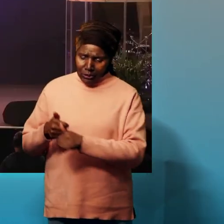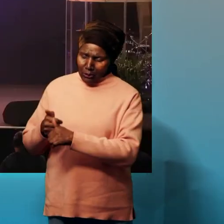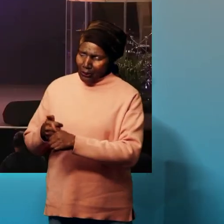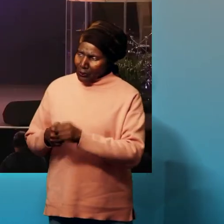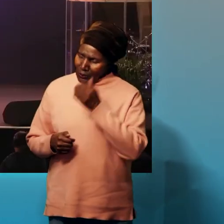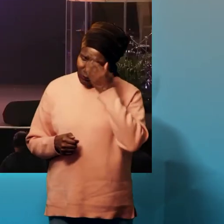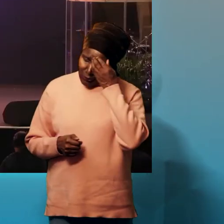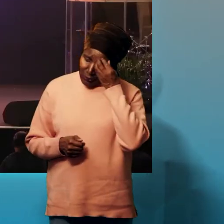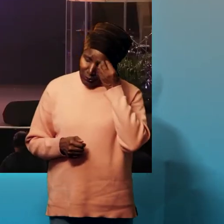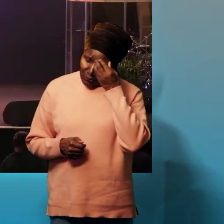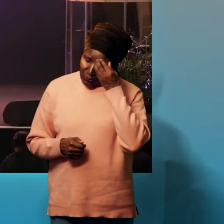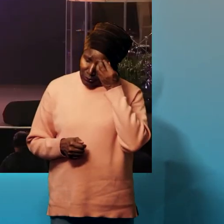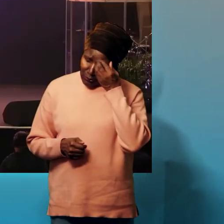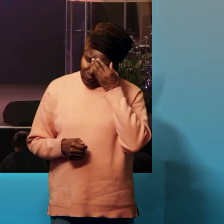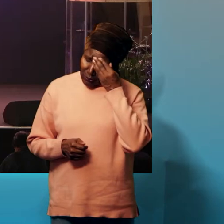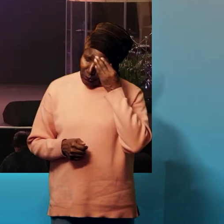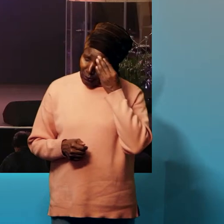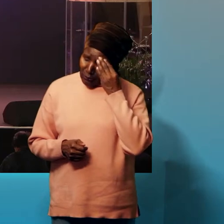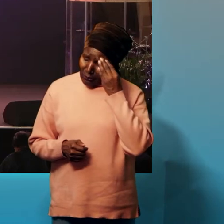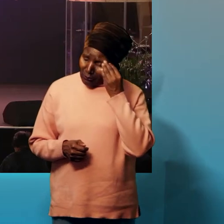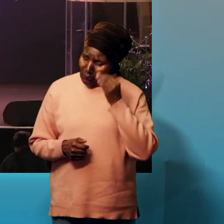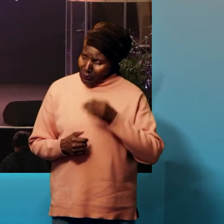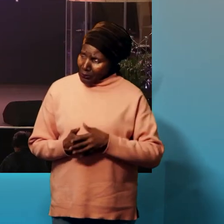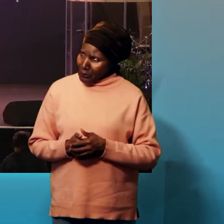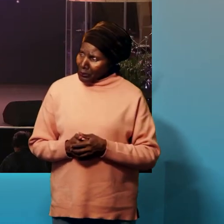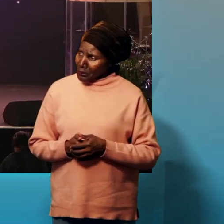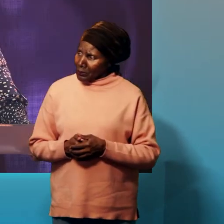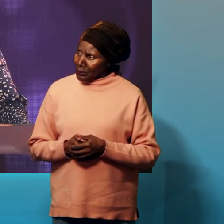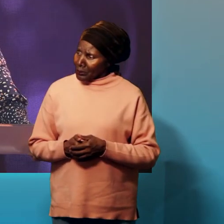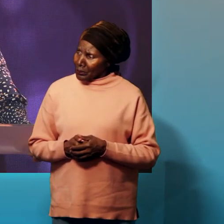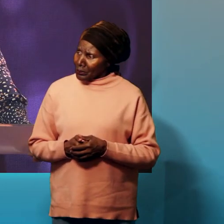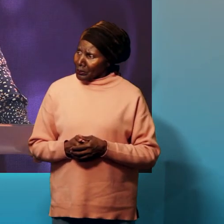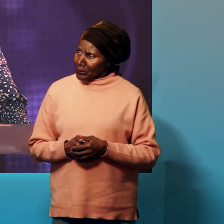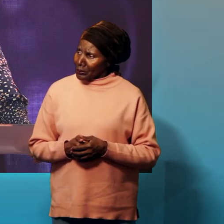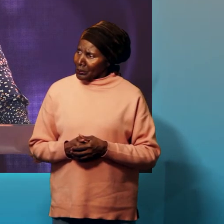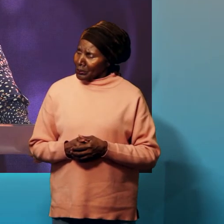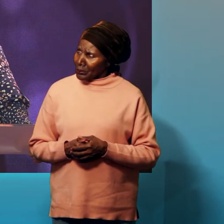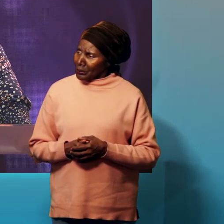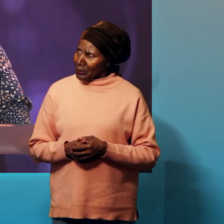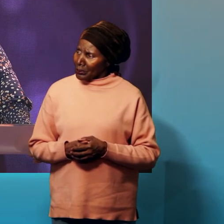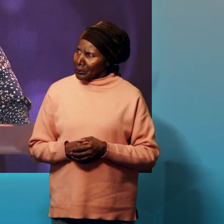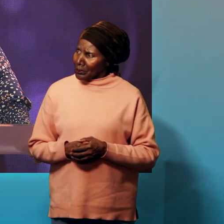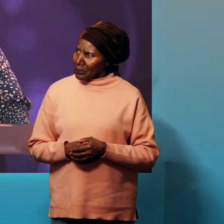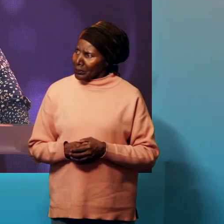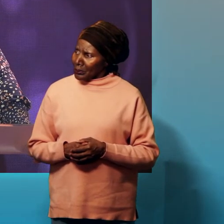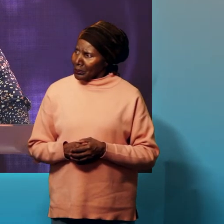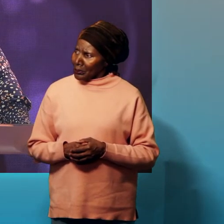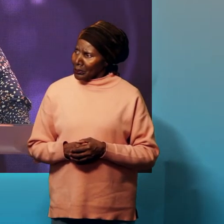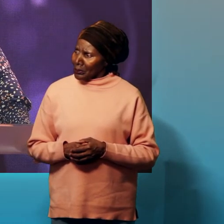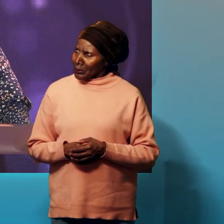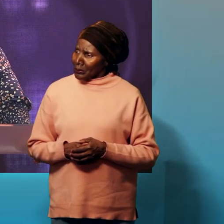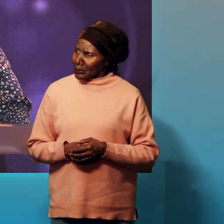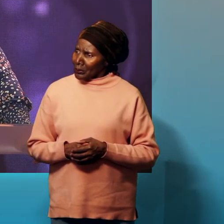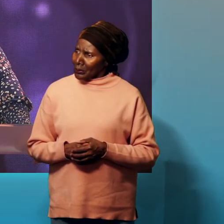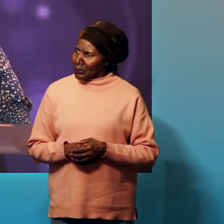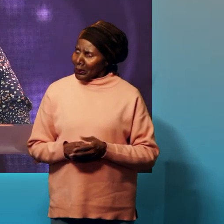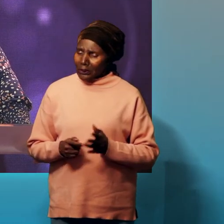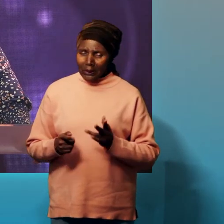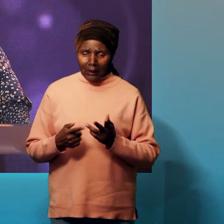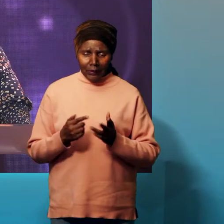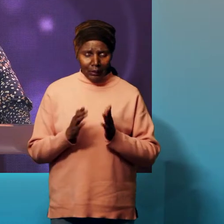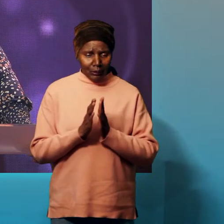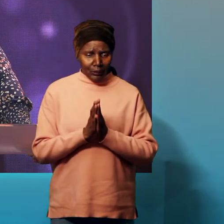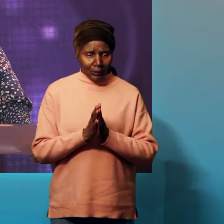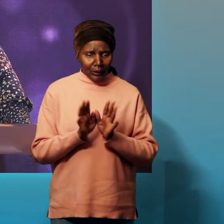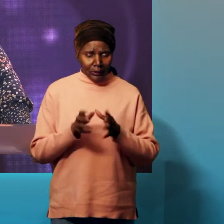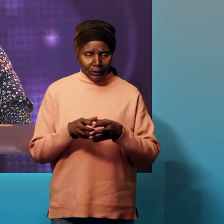Brother Felix, if you're able, to come and stand at the front. Other ministry team people, if you, this doesn't apply to you and you